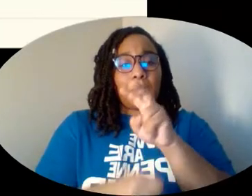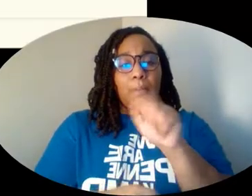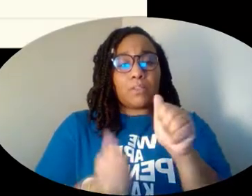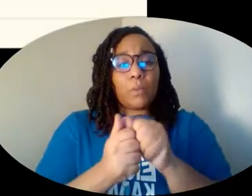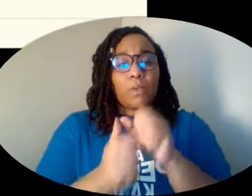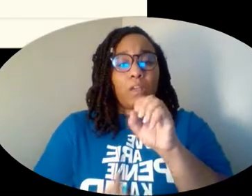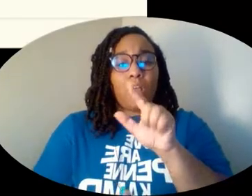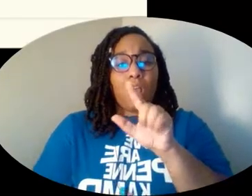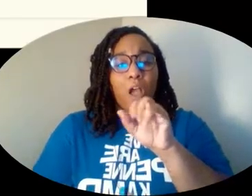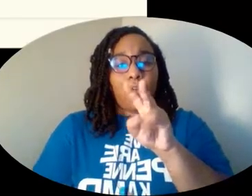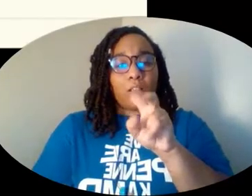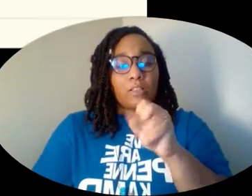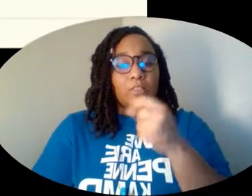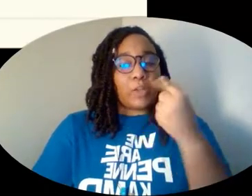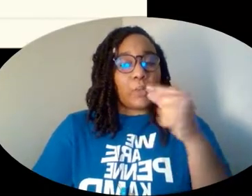and spinach.